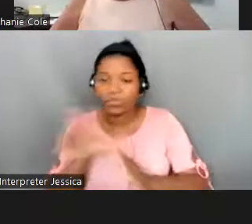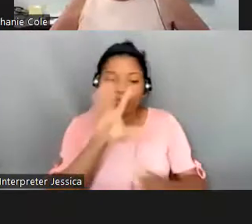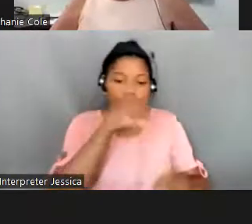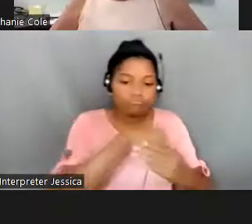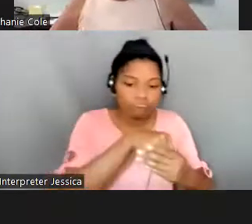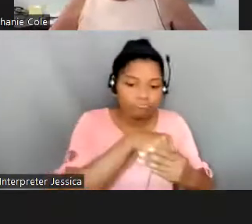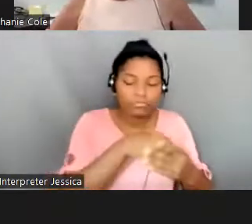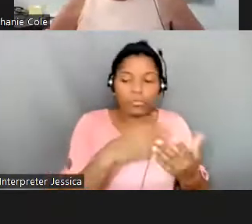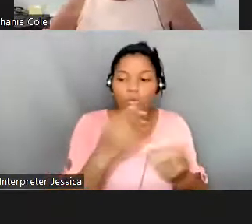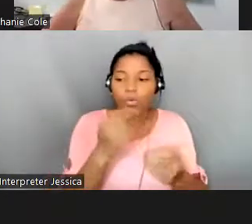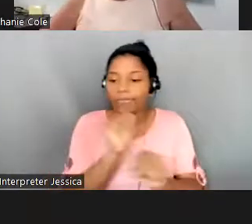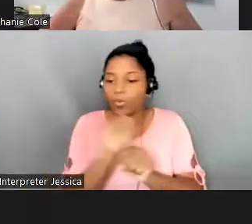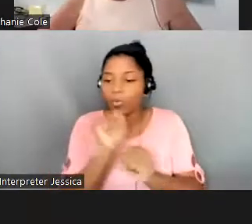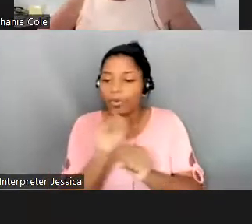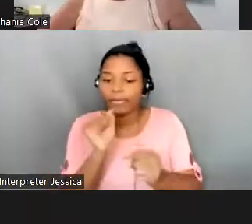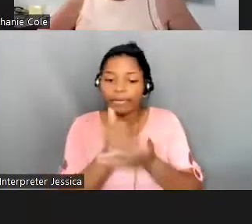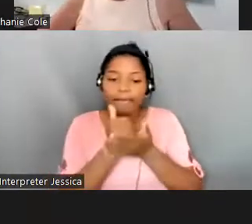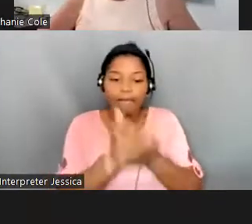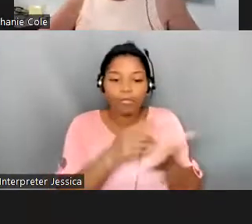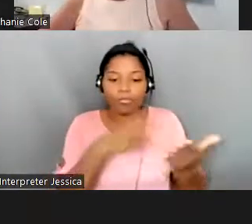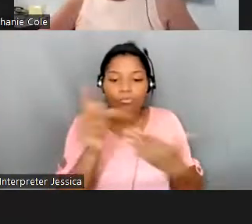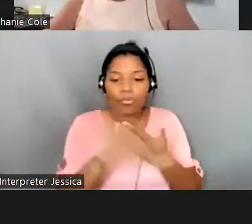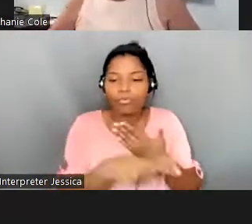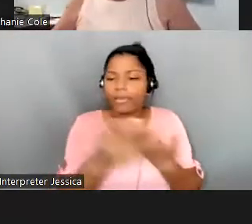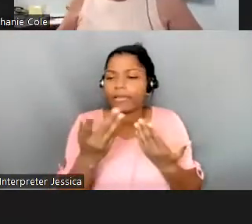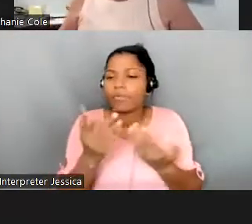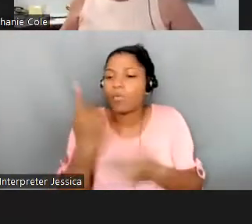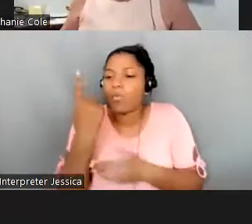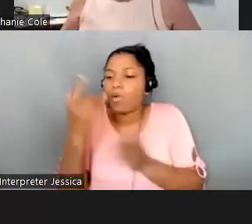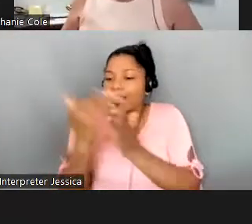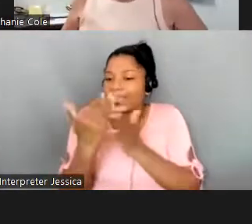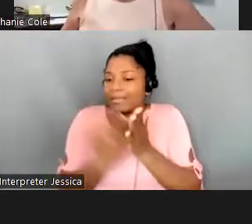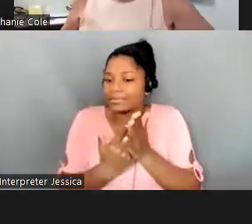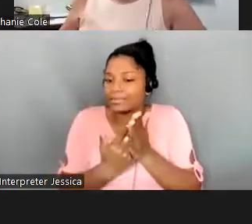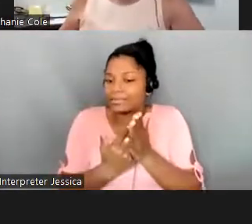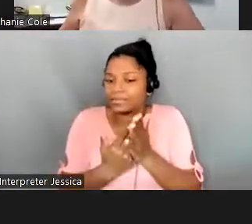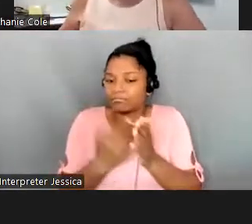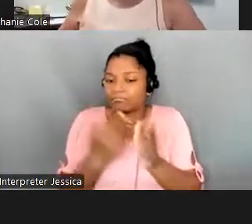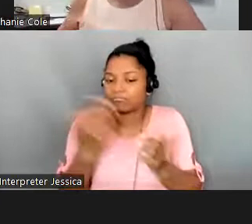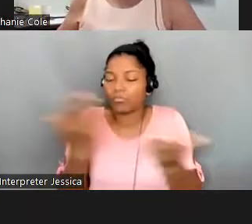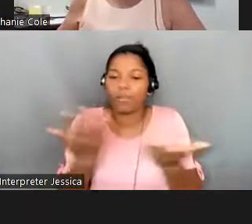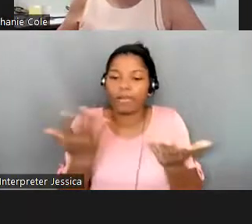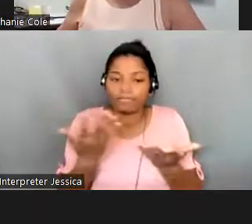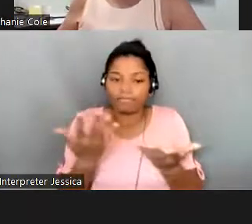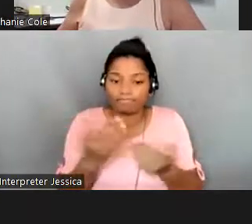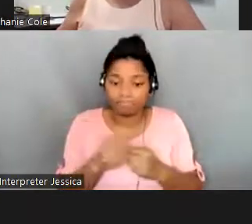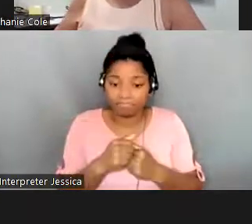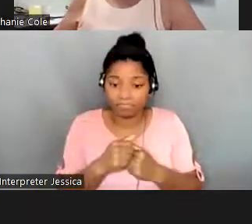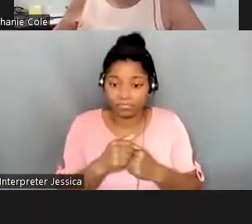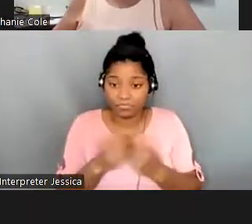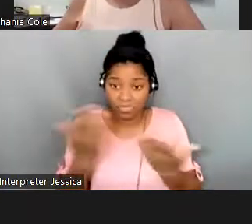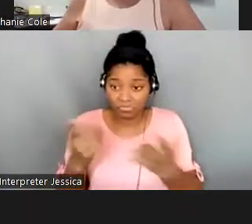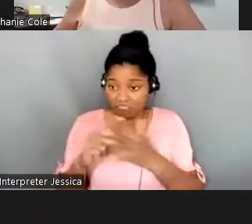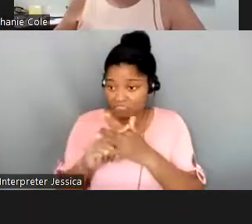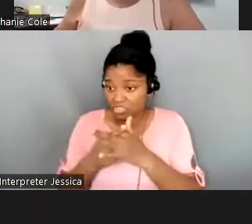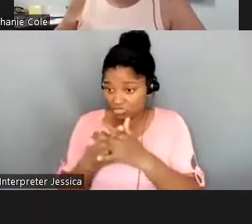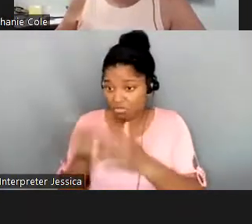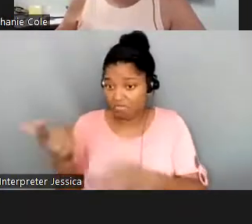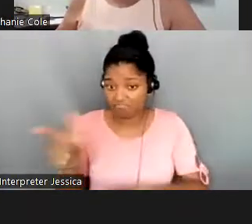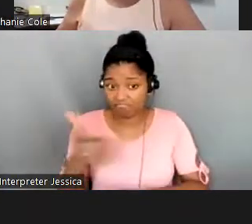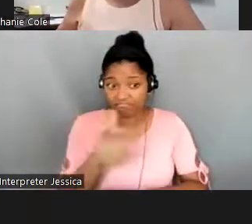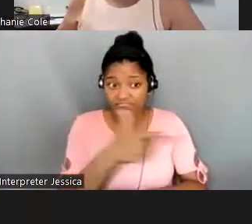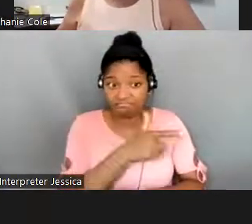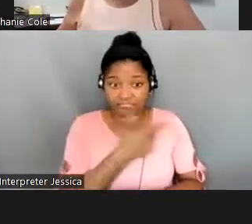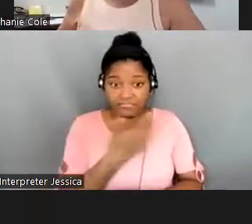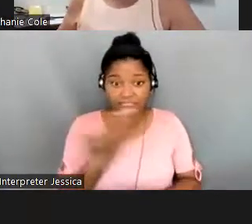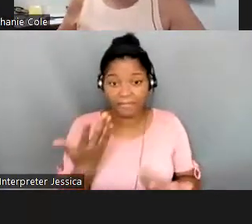to sustain your program, if there's one brief lesson learned that you could share. So if anybody wants to go first, or else I'll start calling on you.